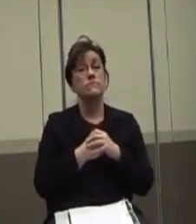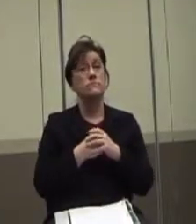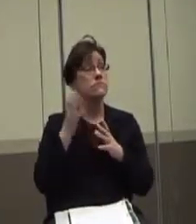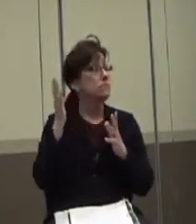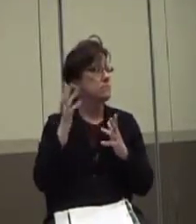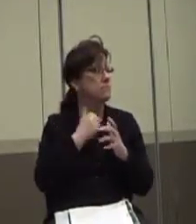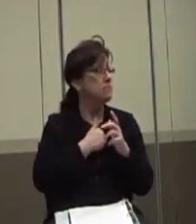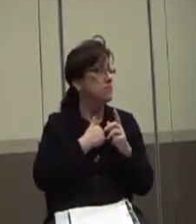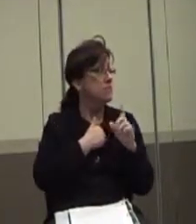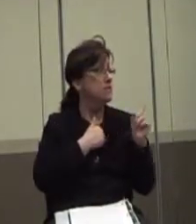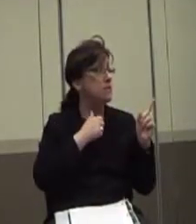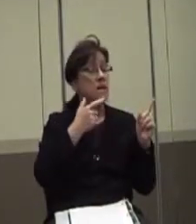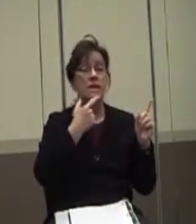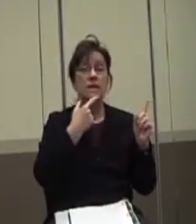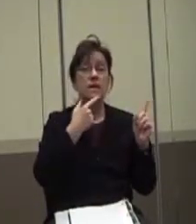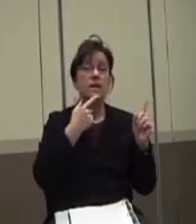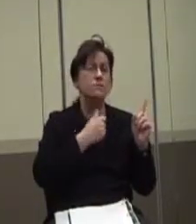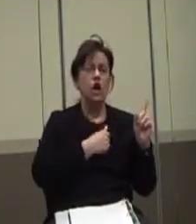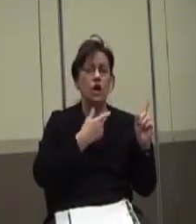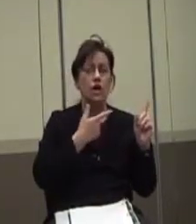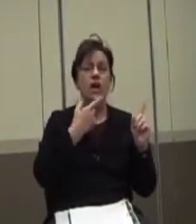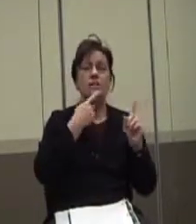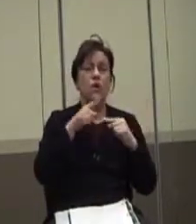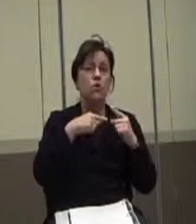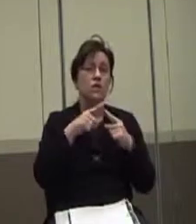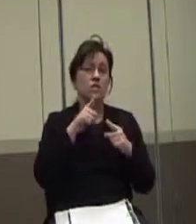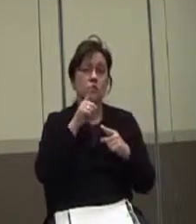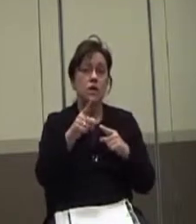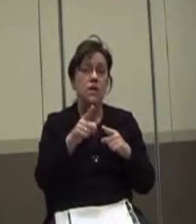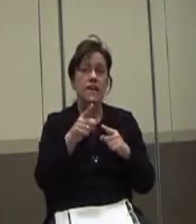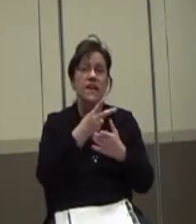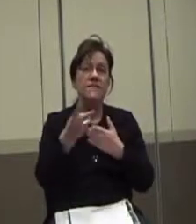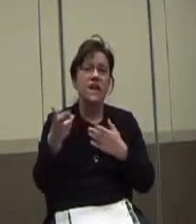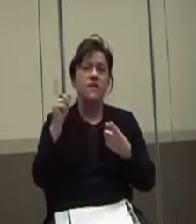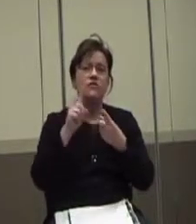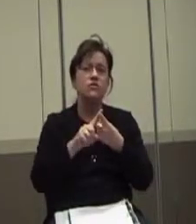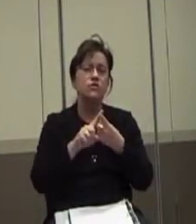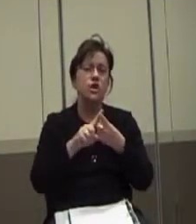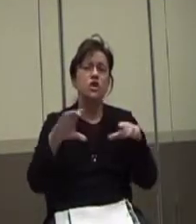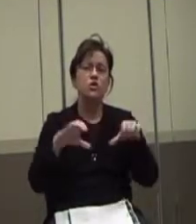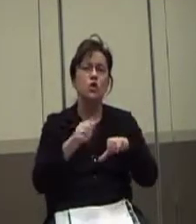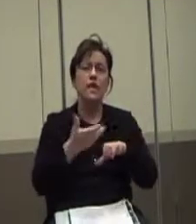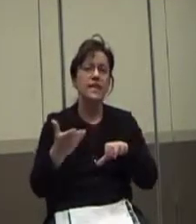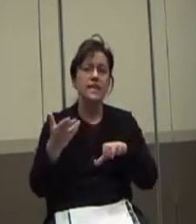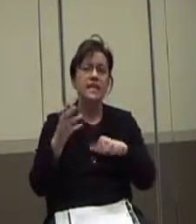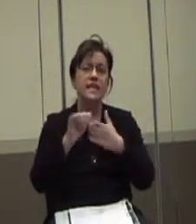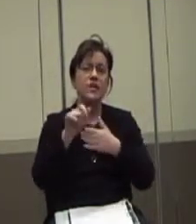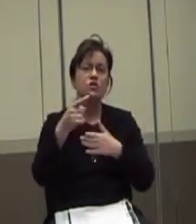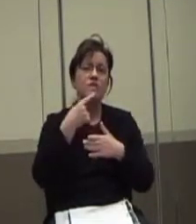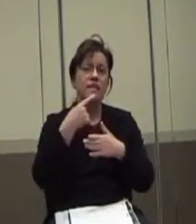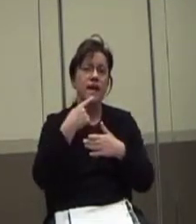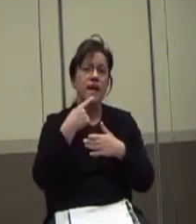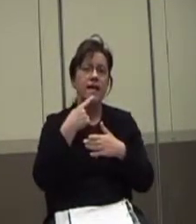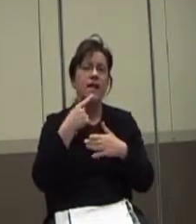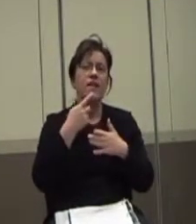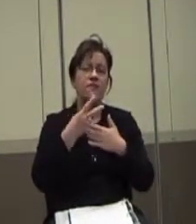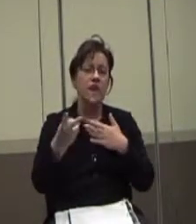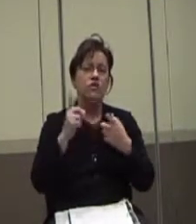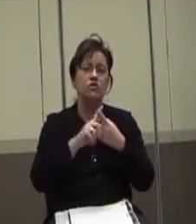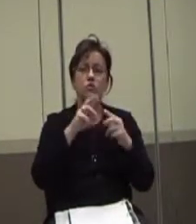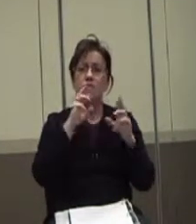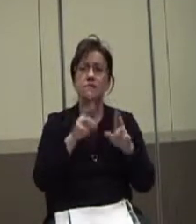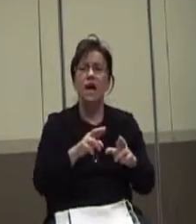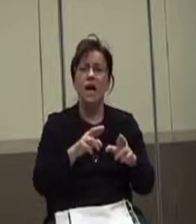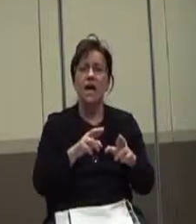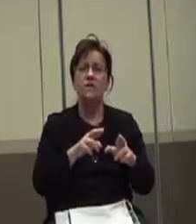I'm sorry. I said when she just really just fails to do anything that you say, fail to respond to